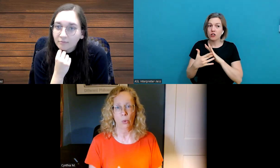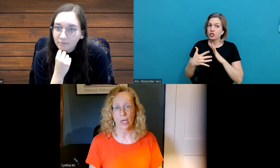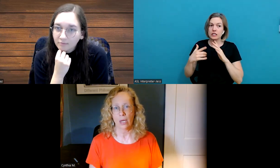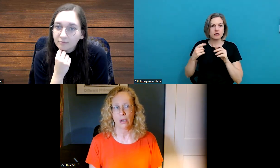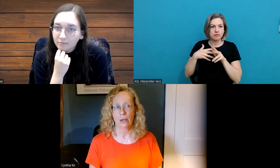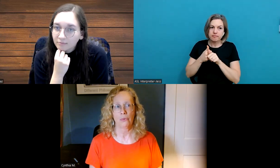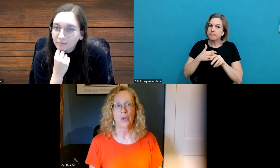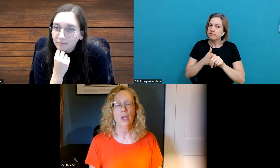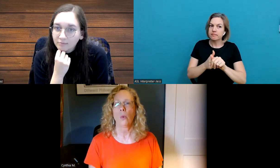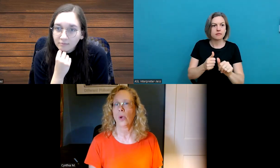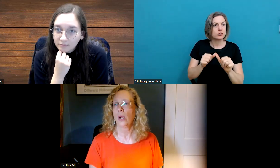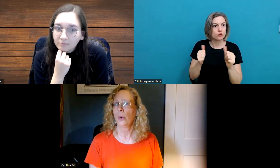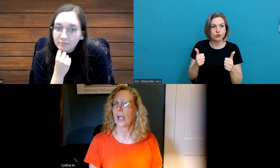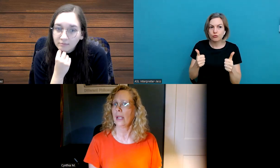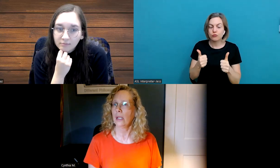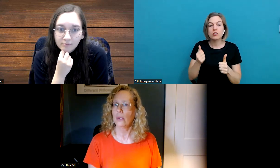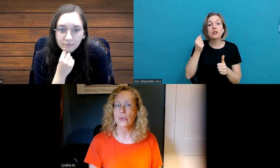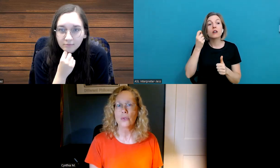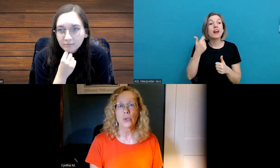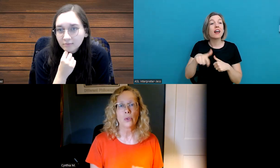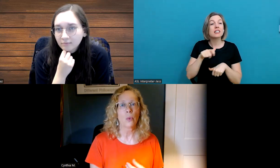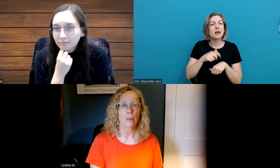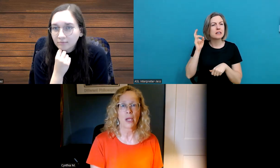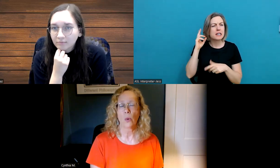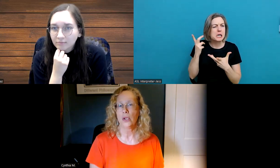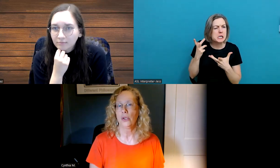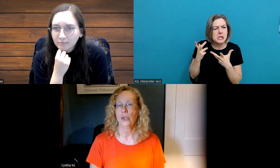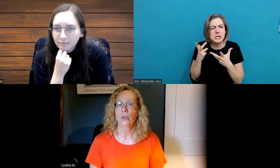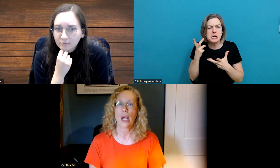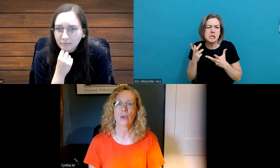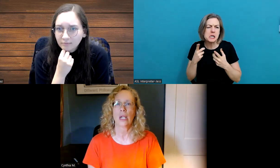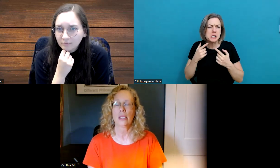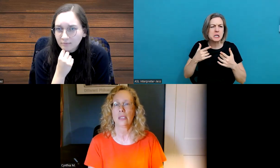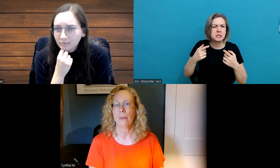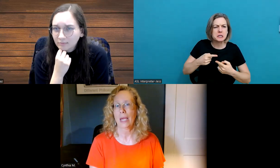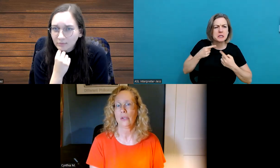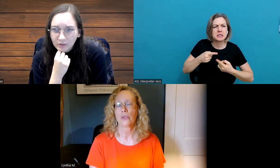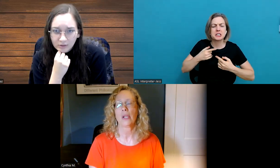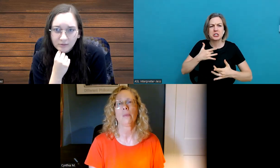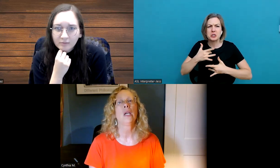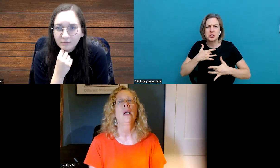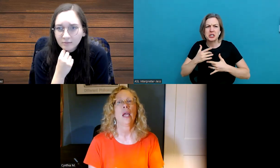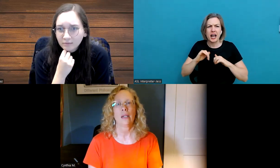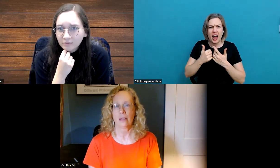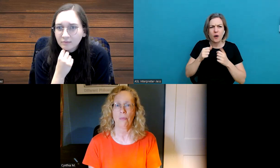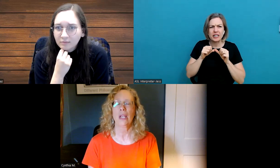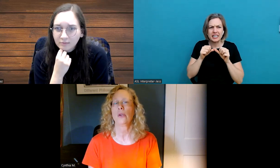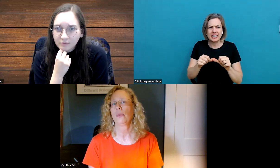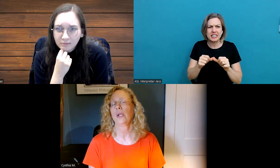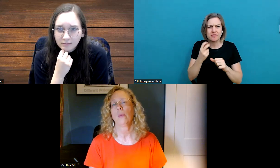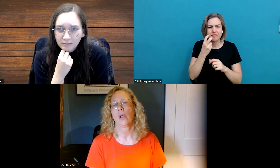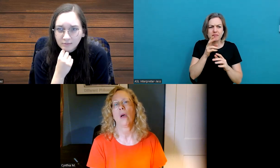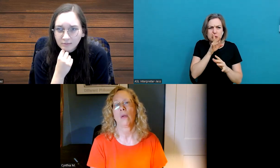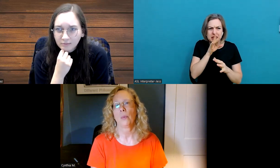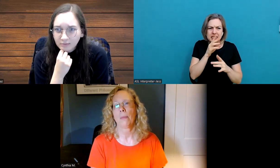a point of where we're getting a little concerned, what am I going to do? How can I stay mainstreamed? and something else